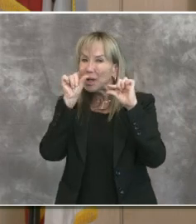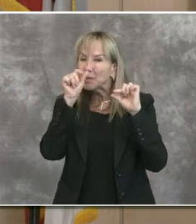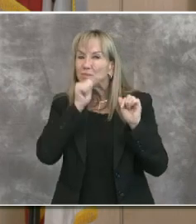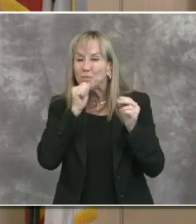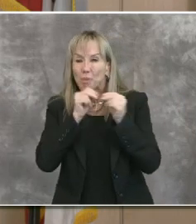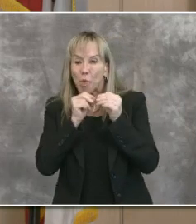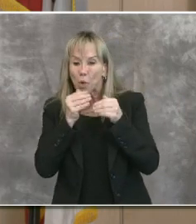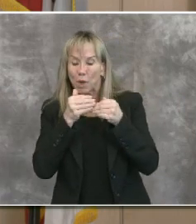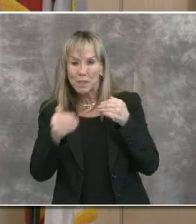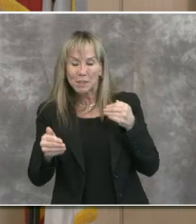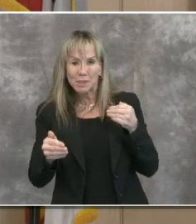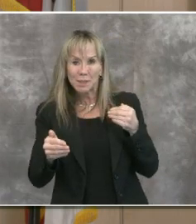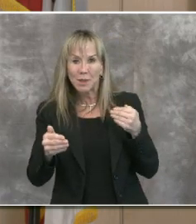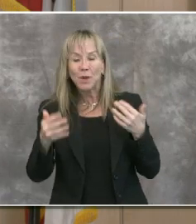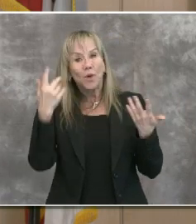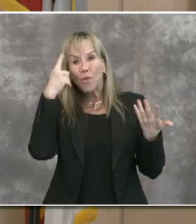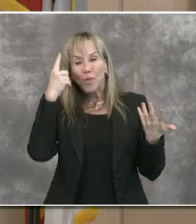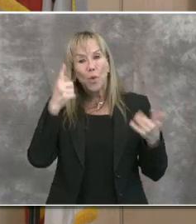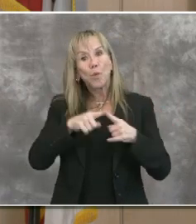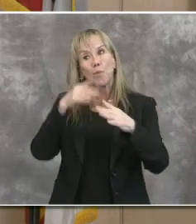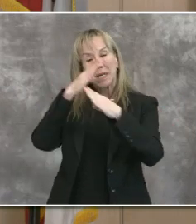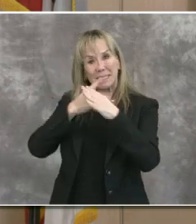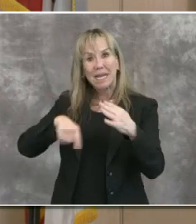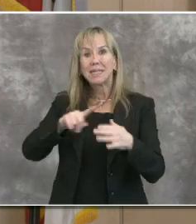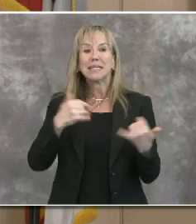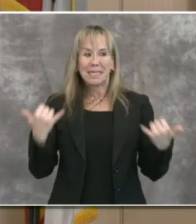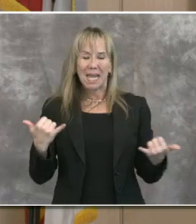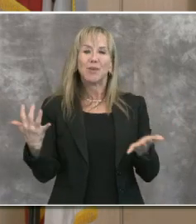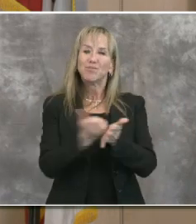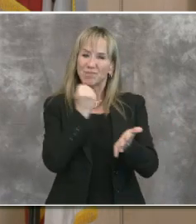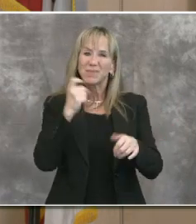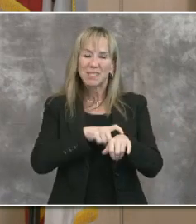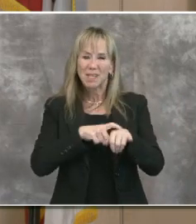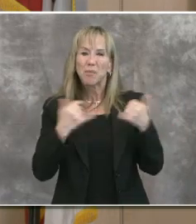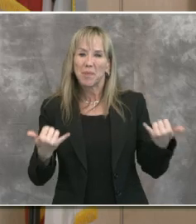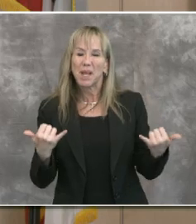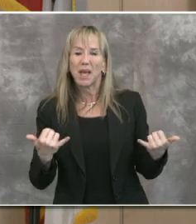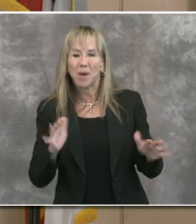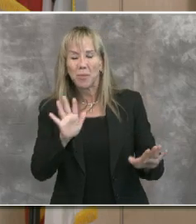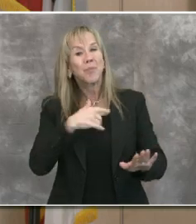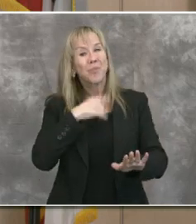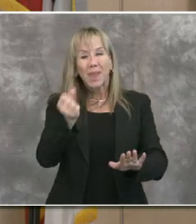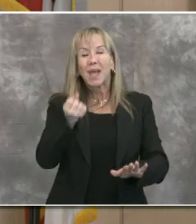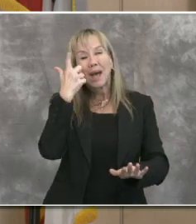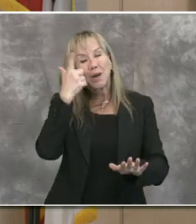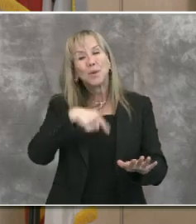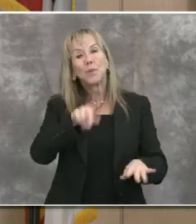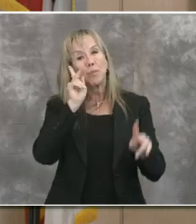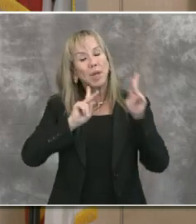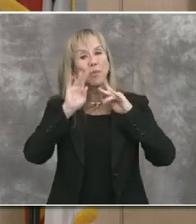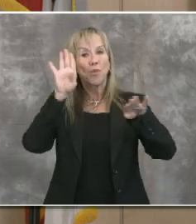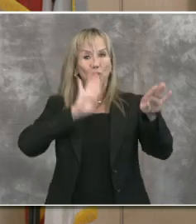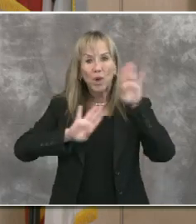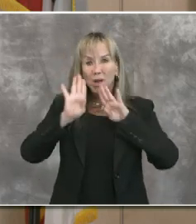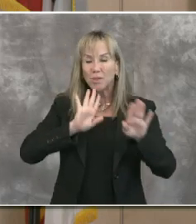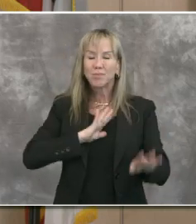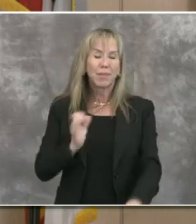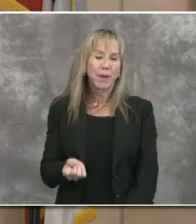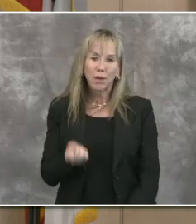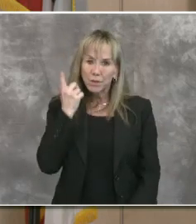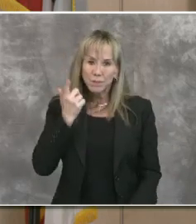longer in order to protect one another, now is that time. And so I certainly understand folks' frustrations. I understand